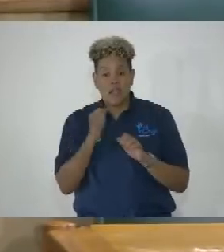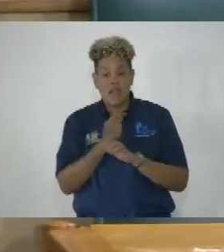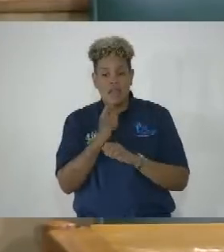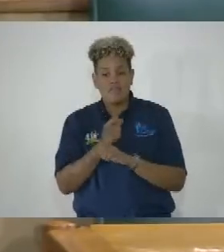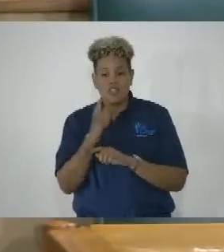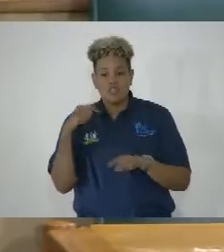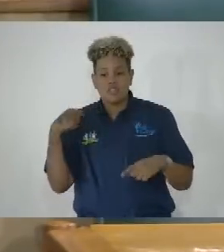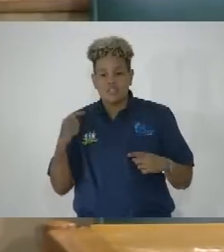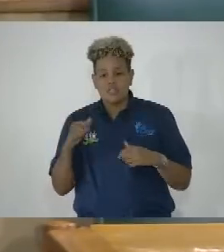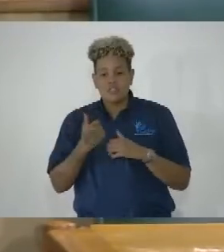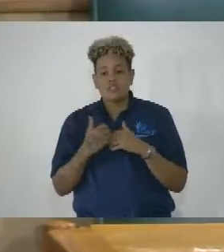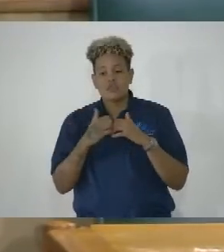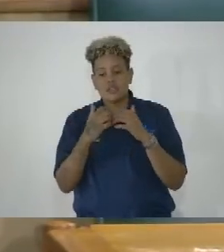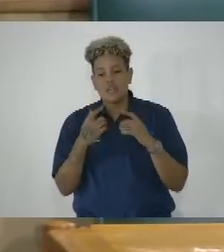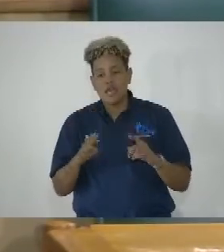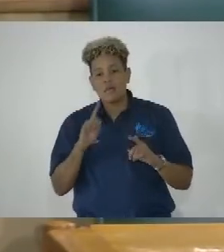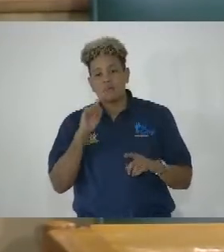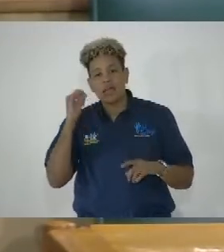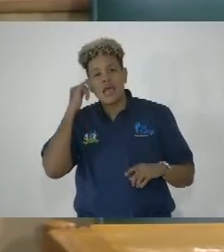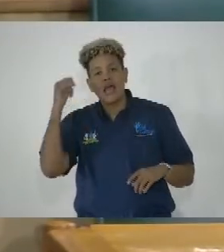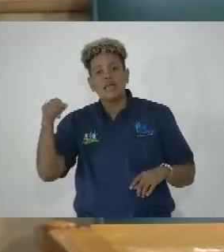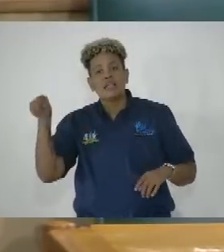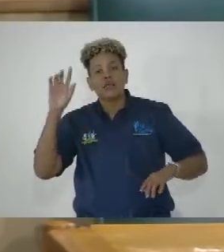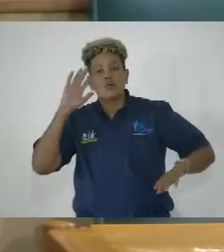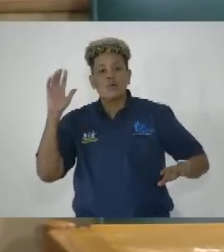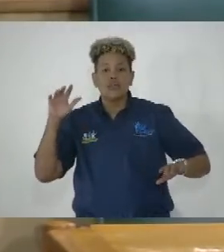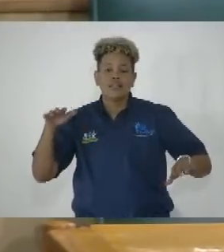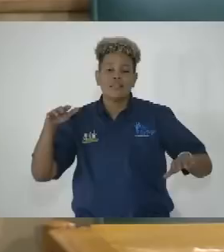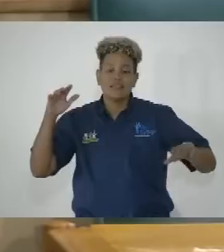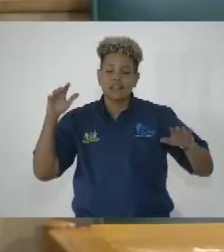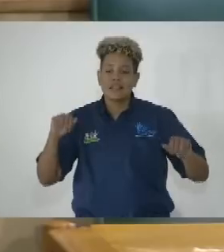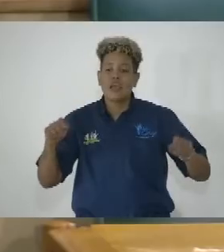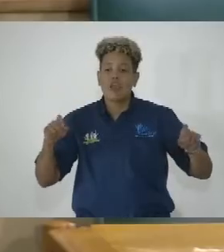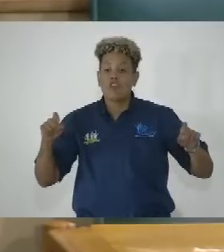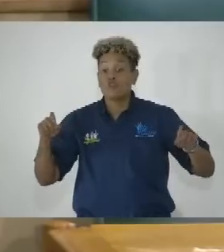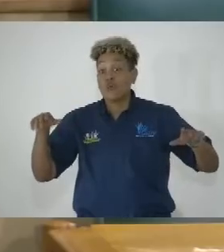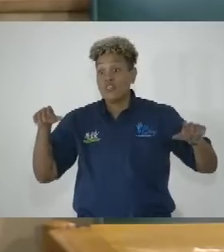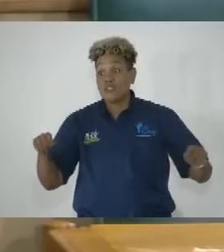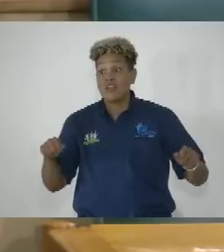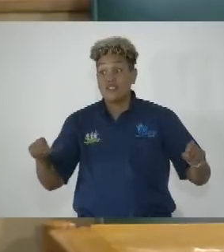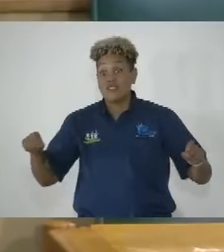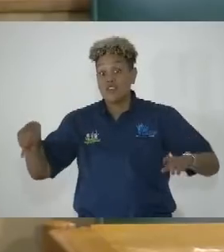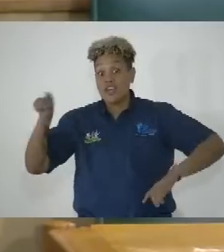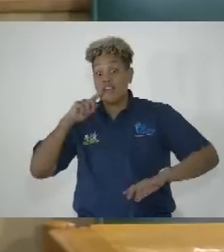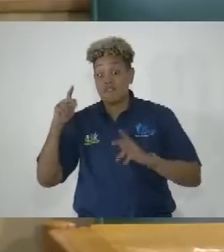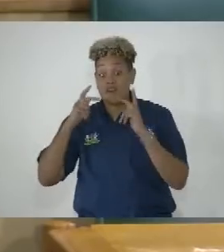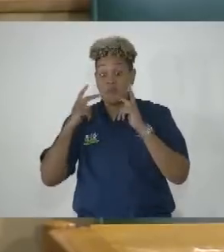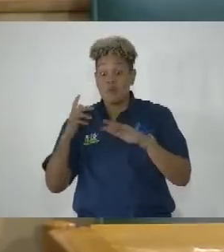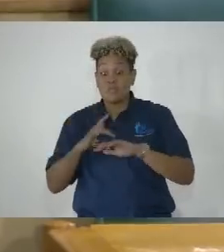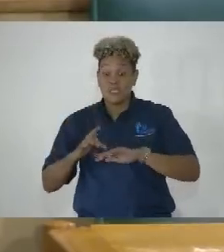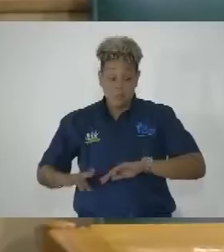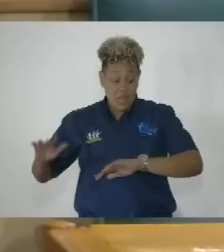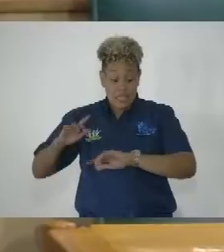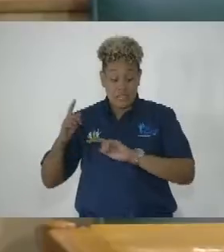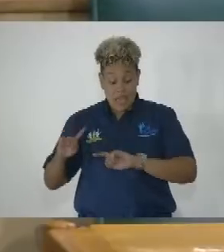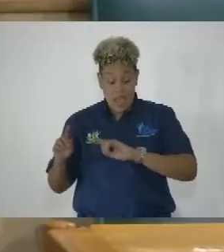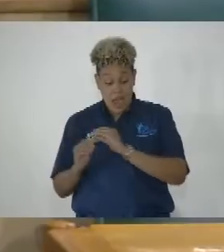formed. So the idea that they were going to take command and take control of the public spaces and